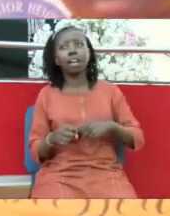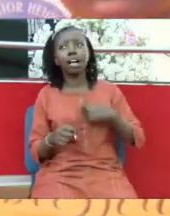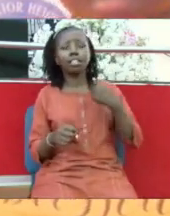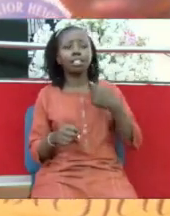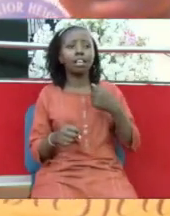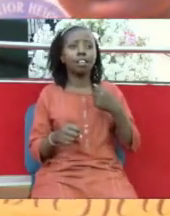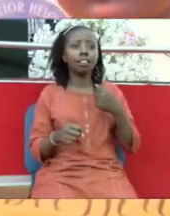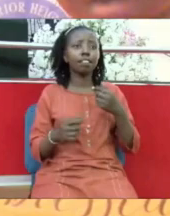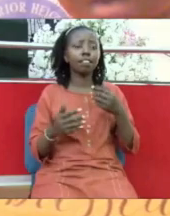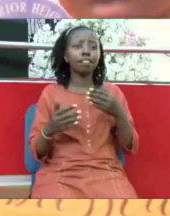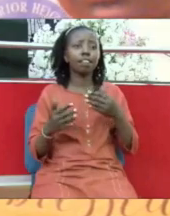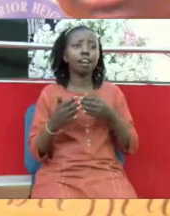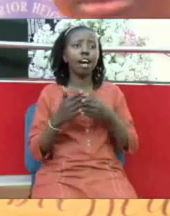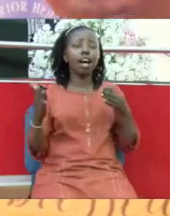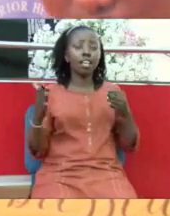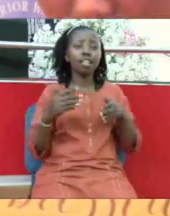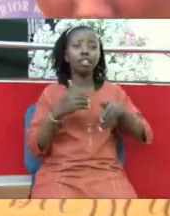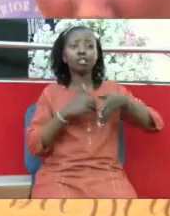against the knowledge of Christ.